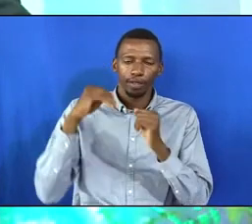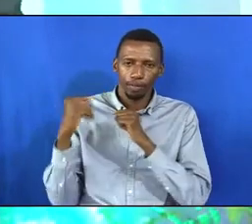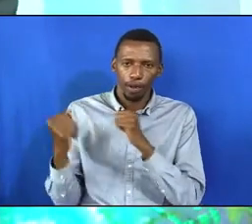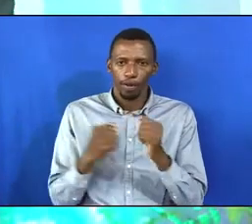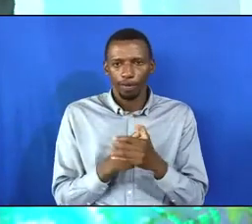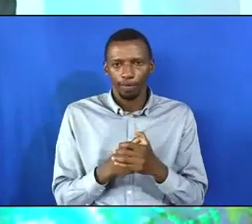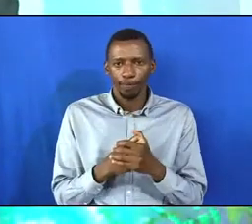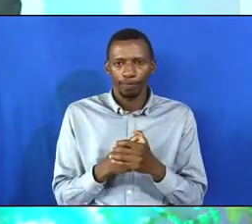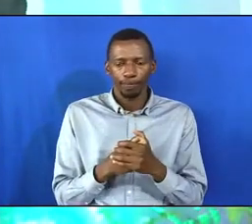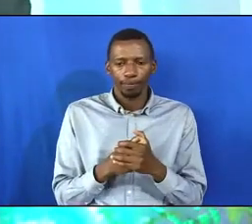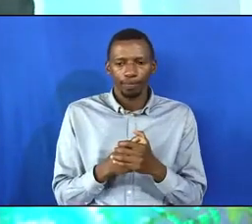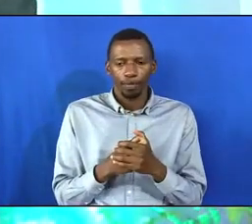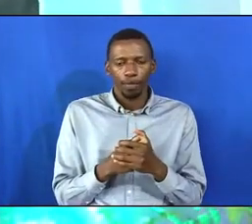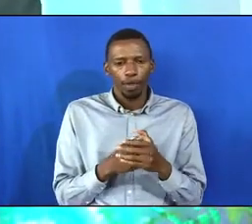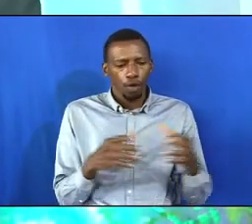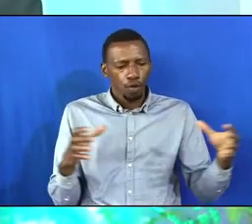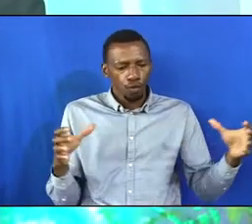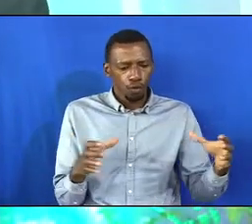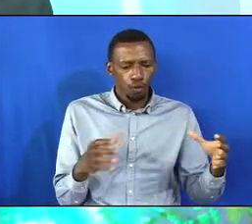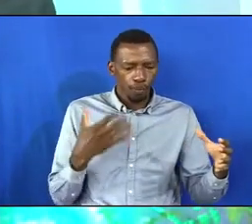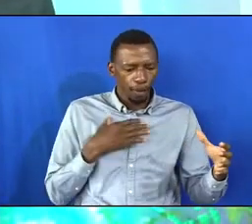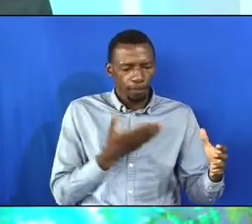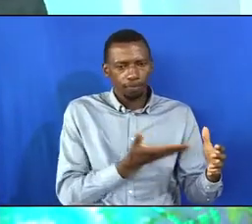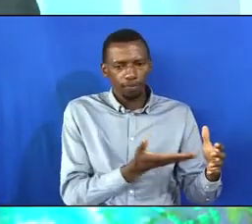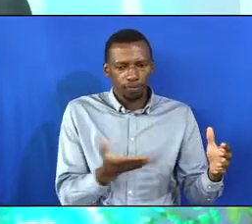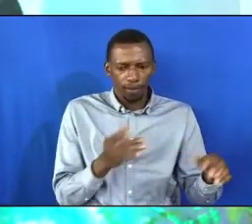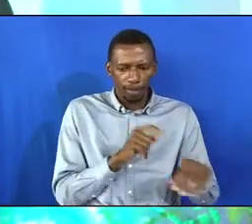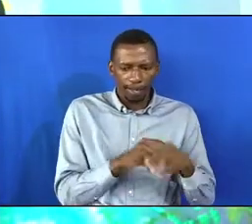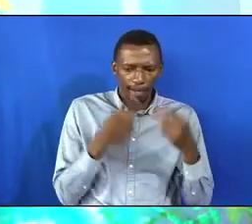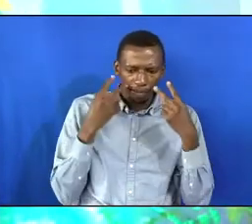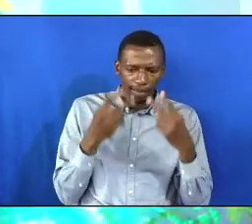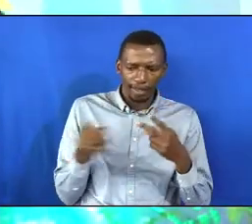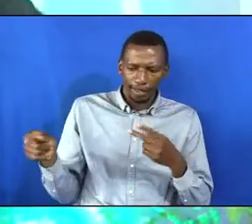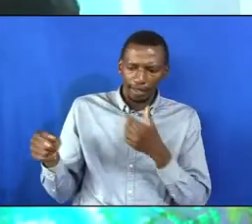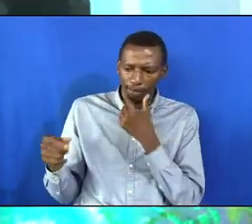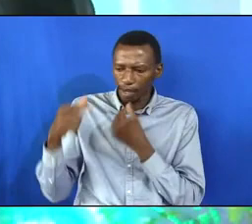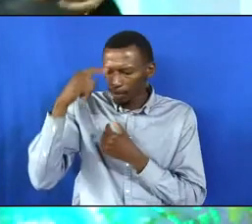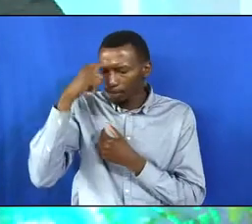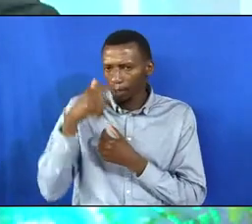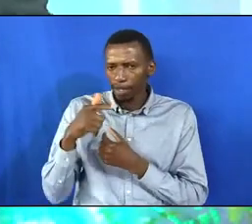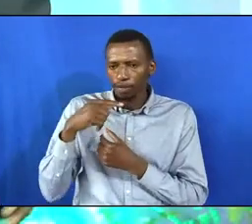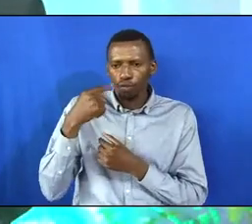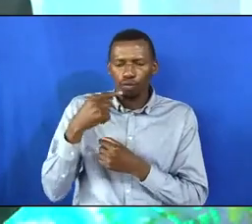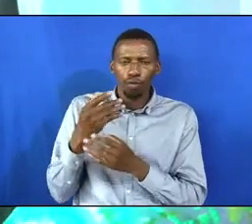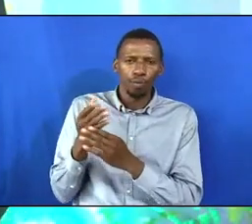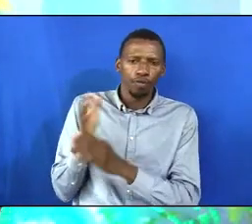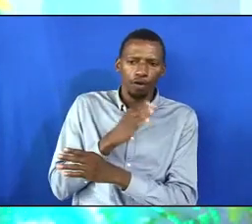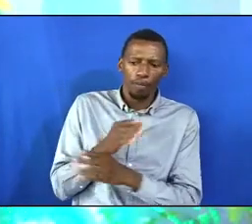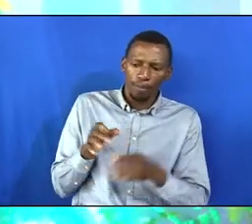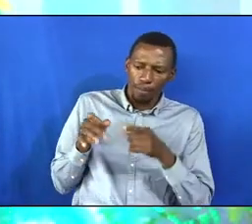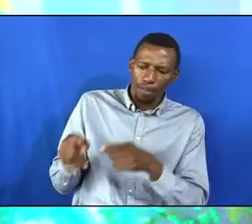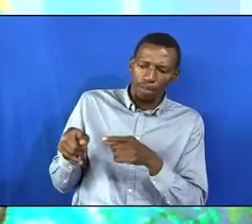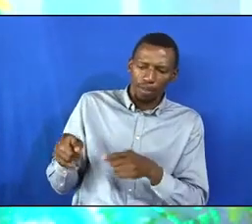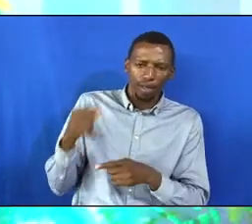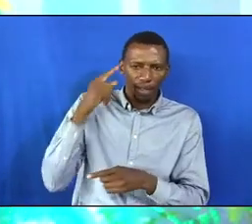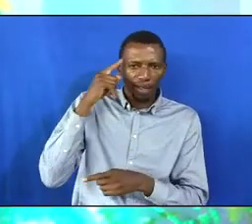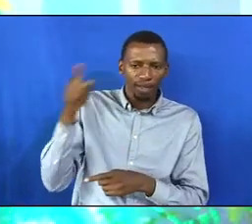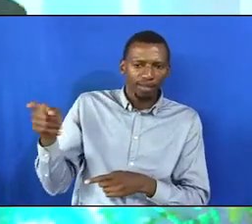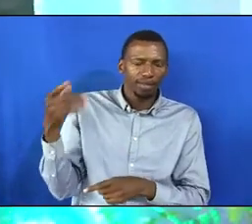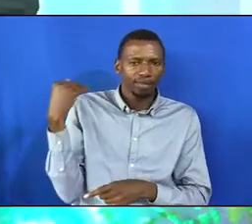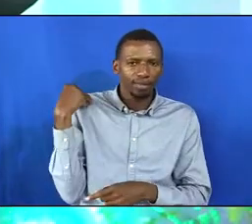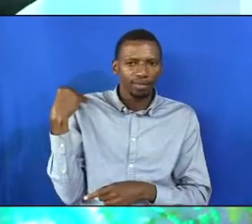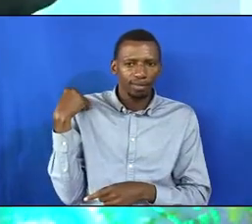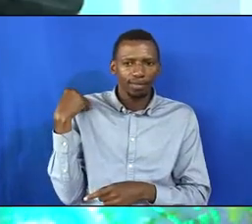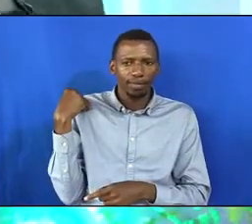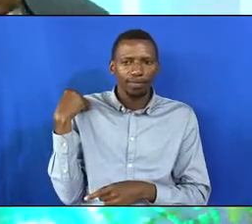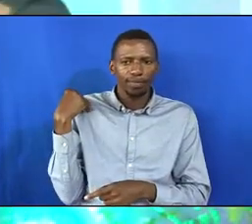So these people here, when they saw that this man here, who they were rebuking, they were calling a nuisance,